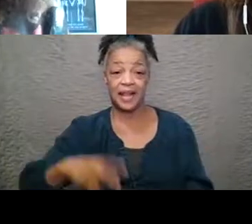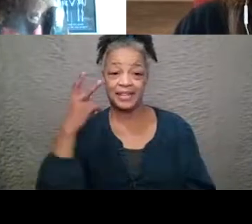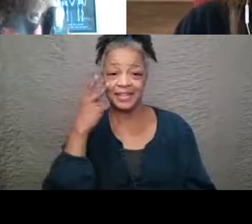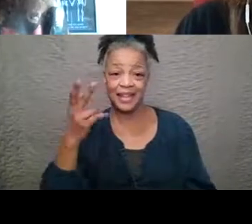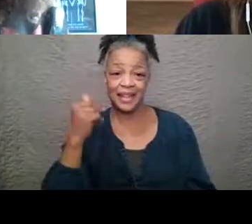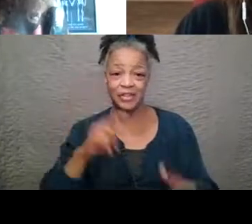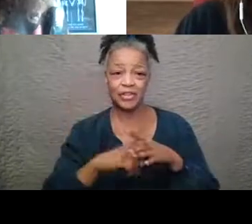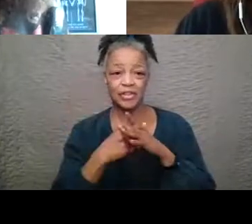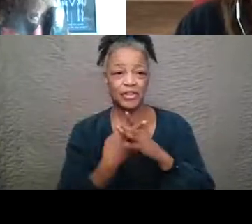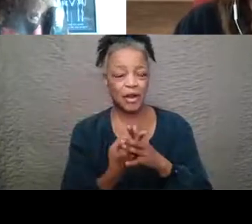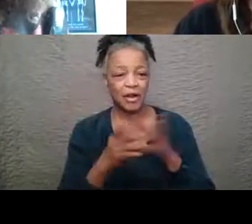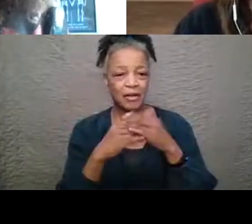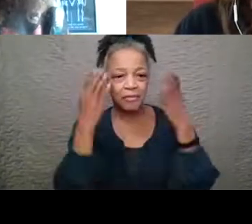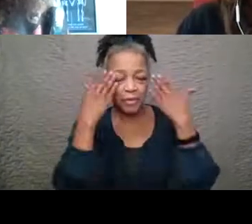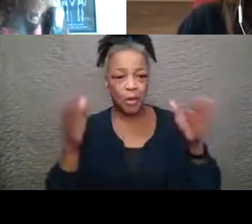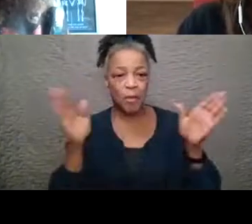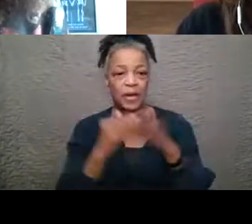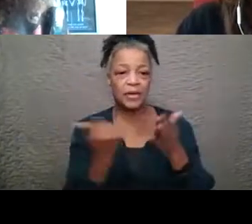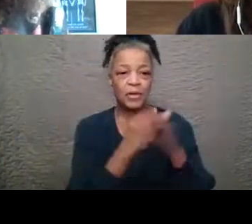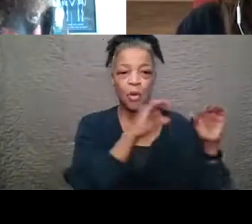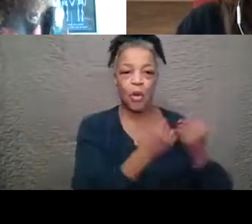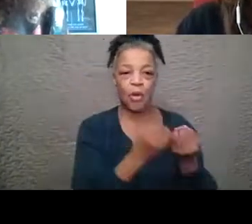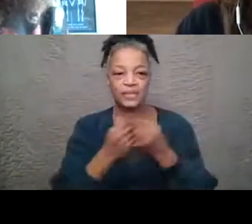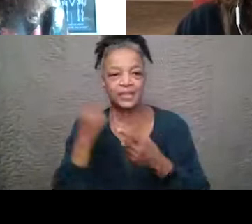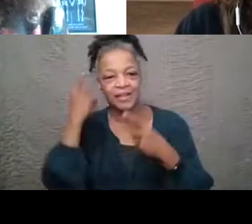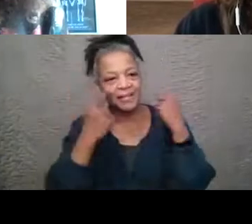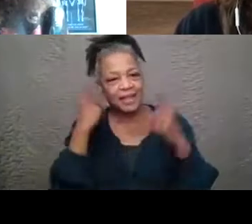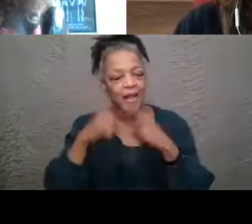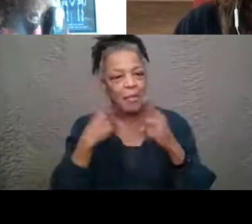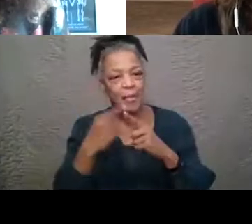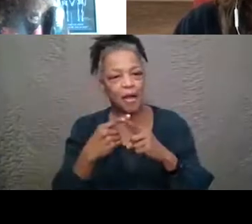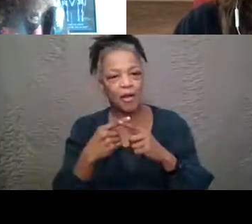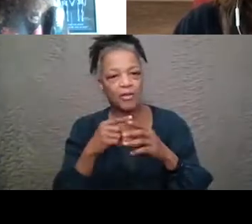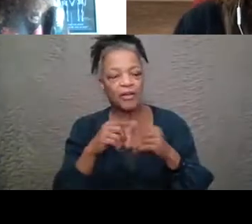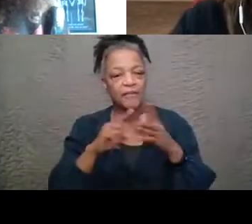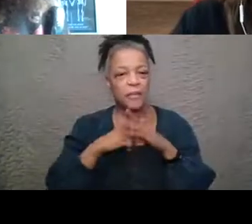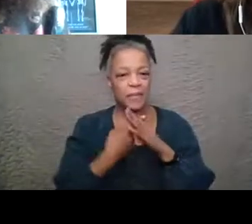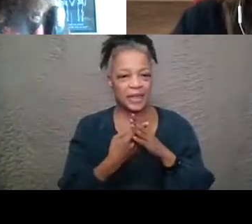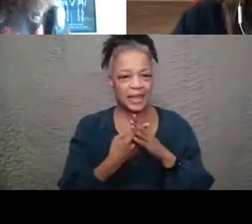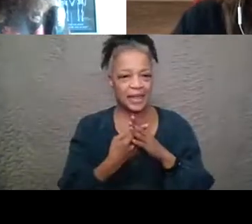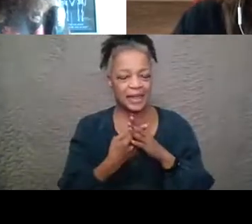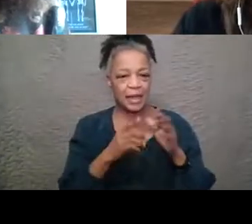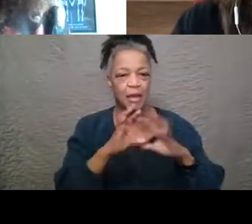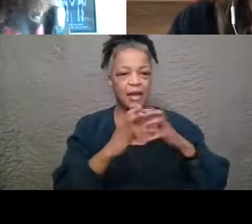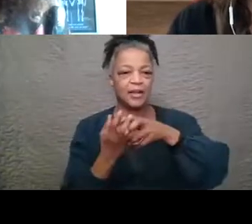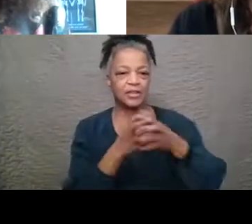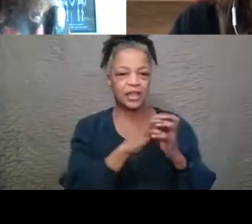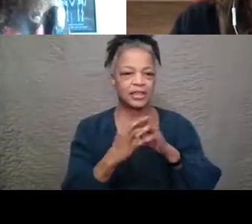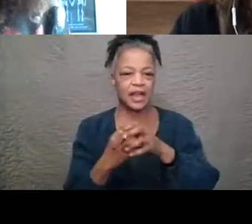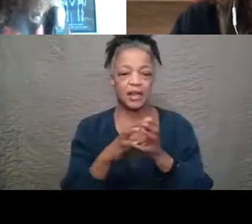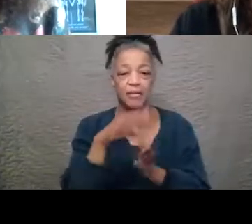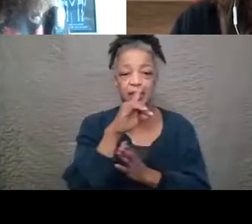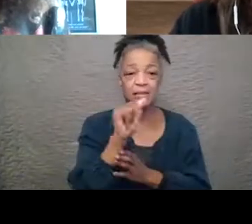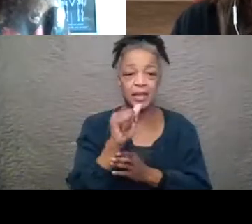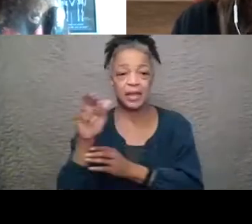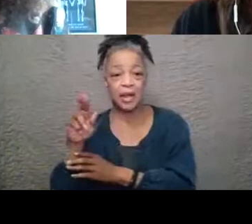to be embraced, and that new organizations are thinking about it from the very beginning, and which is just